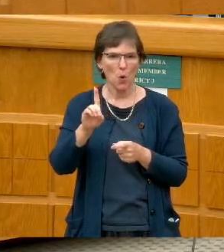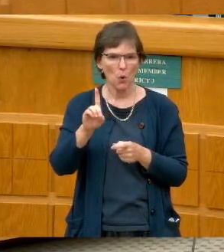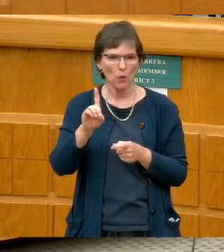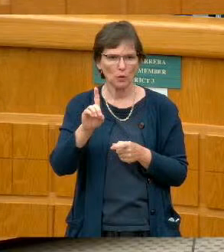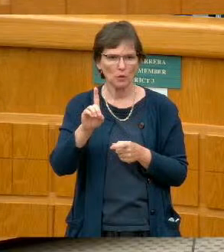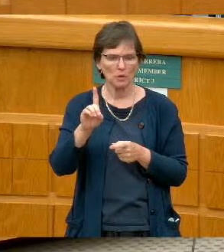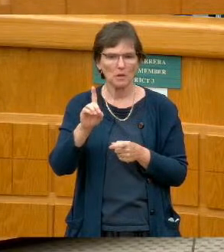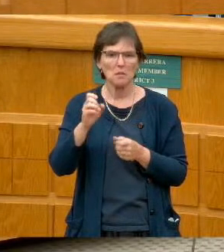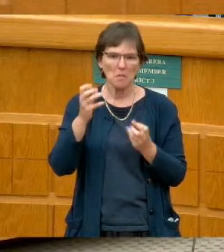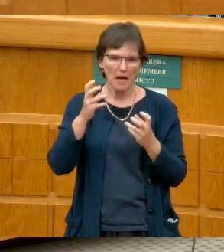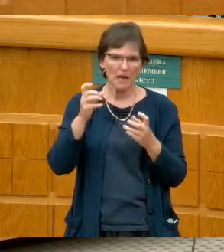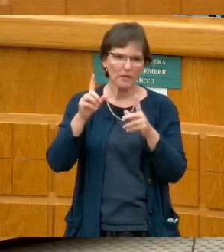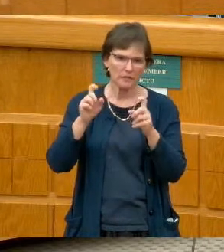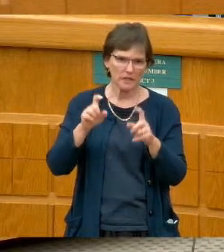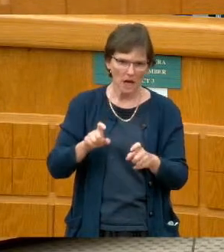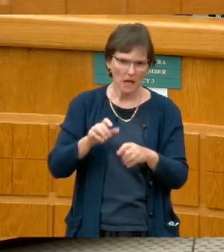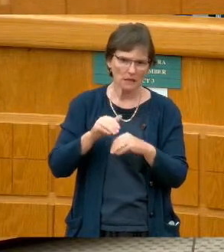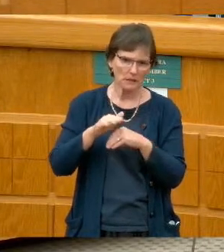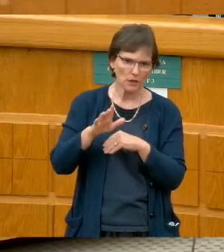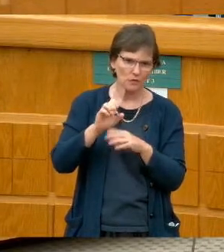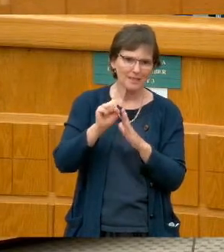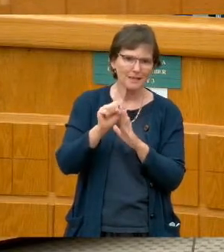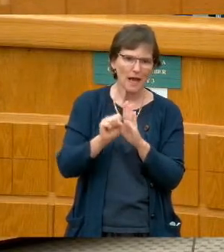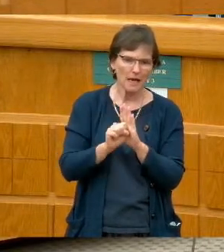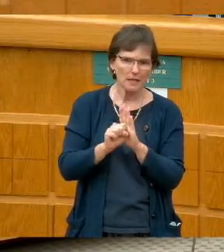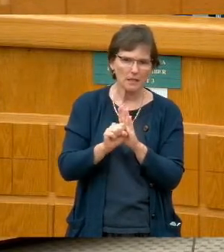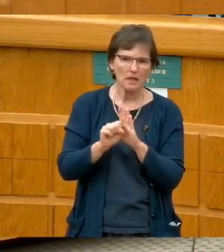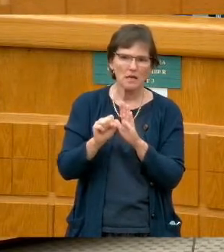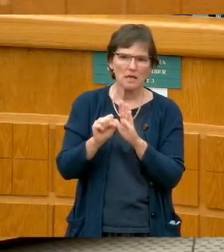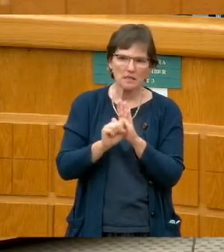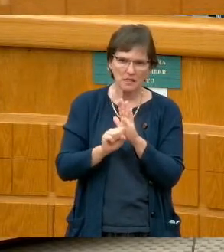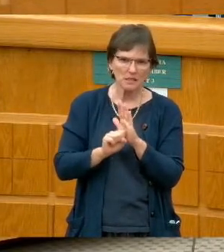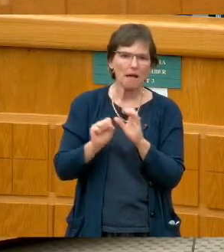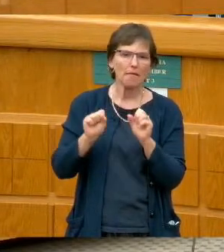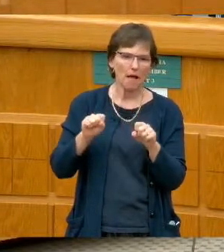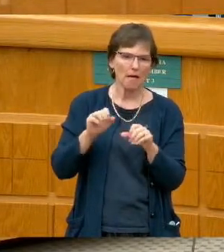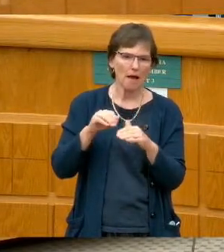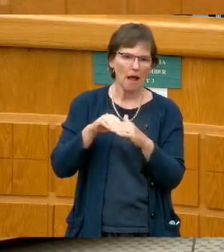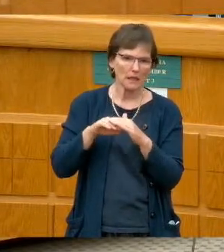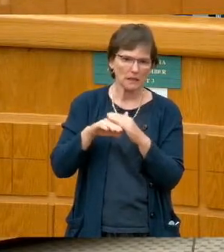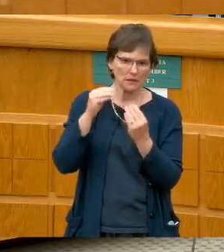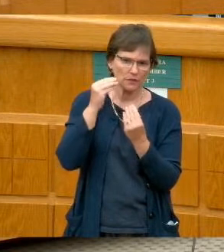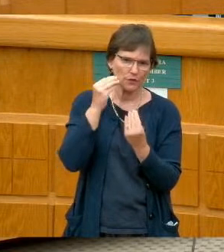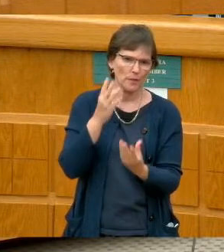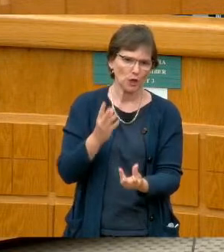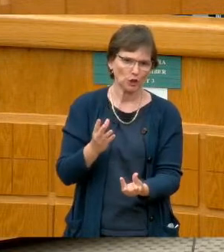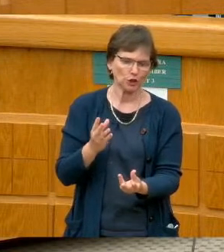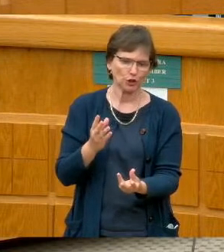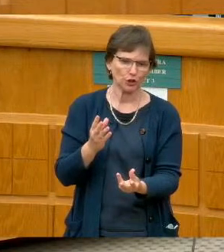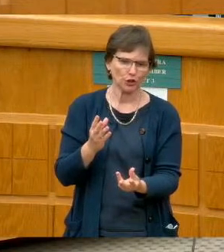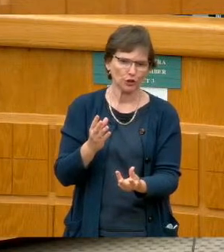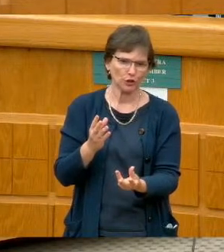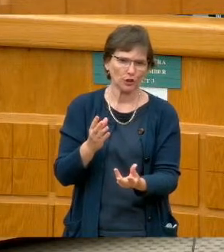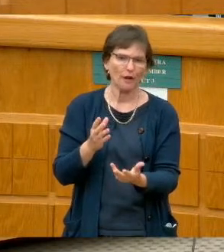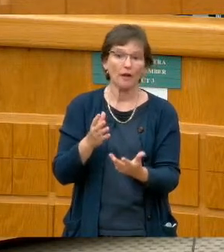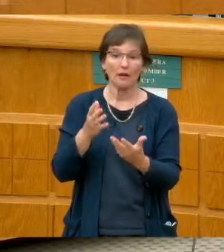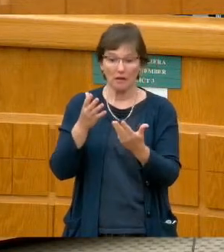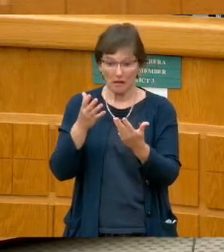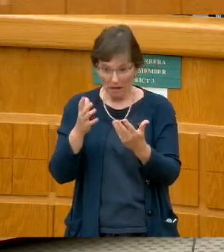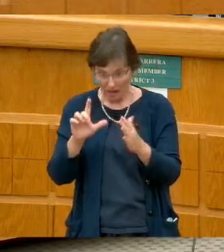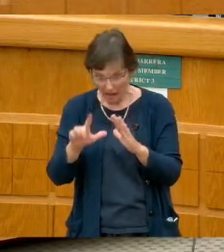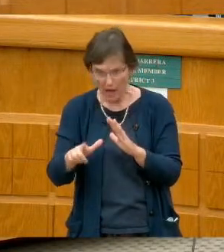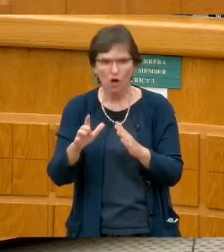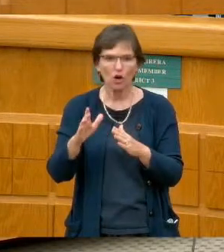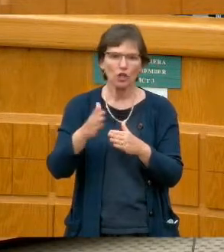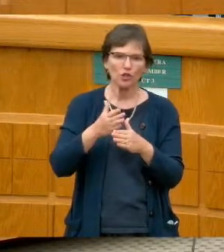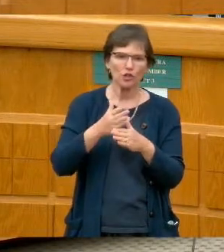information to the city, the state has access to some of that information. And so a lab may be submitting information directly